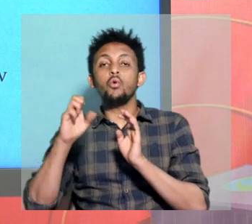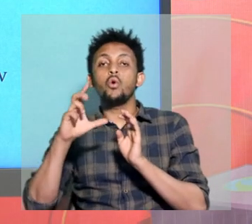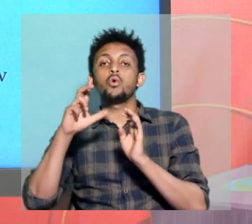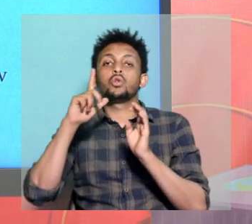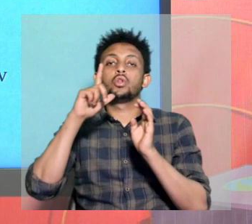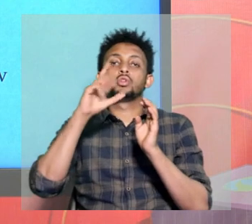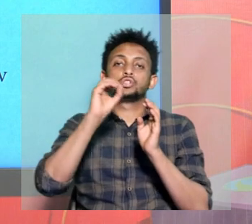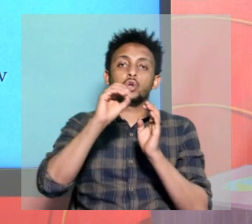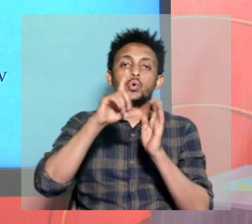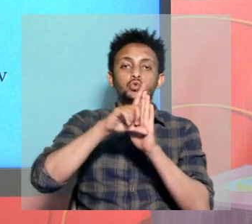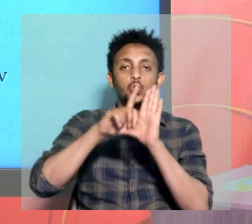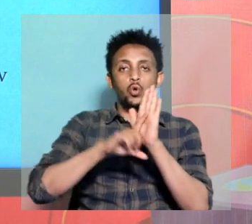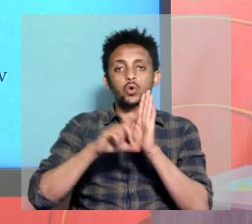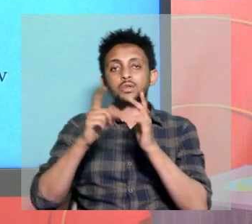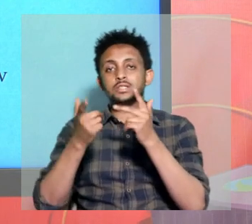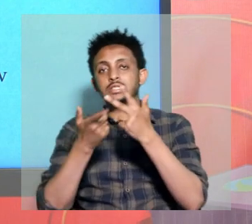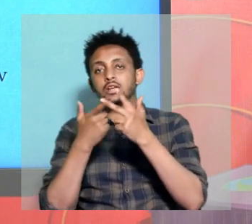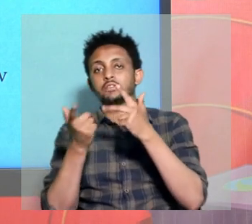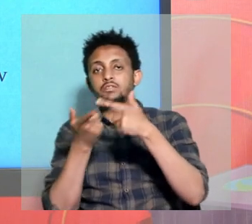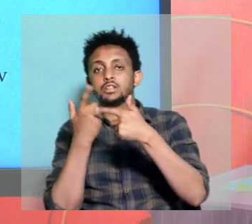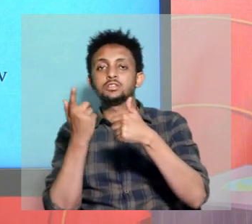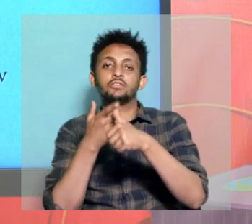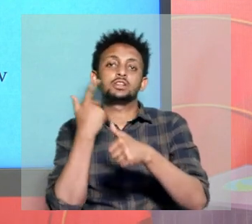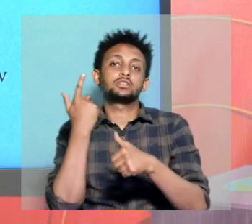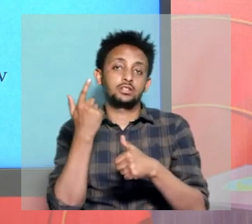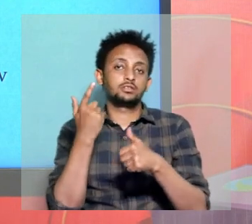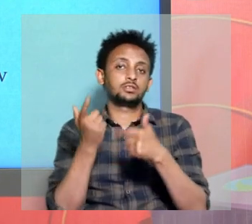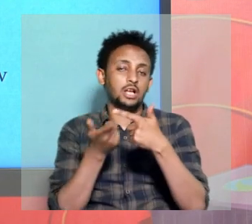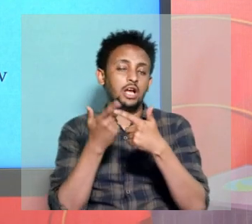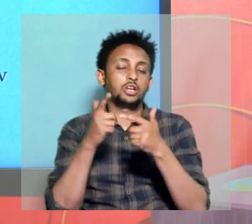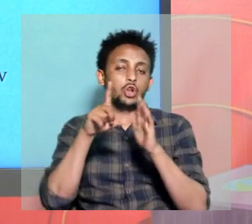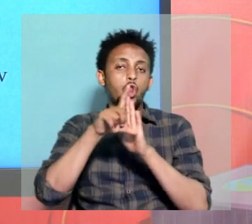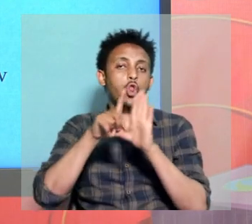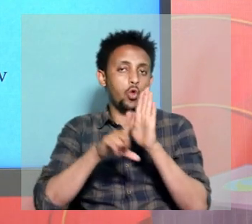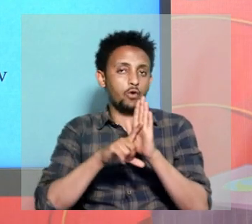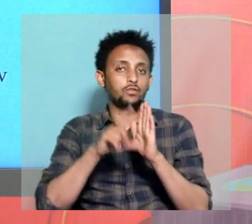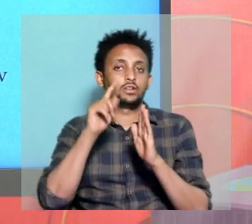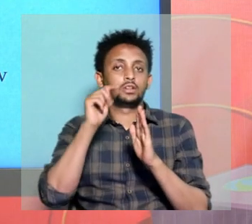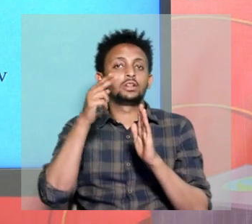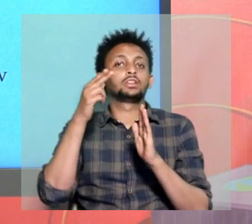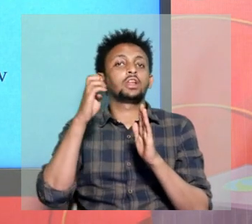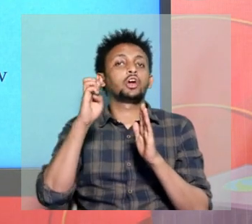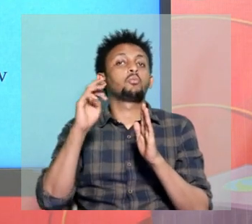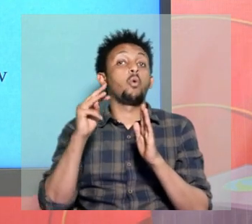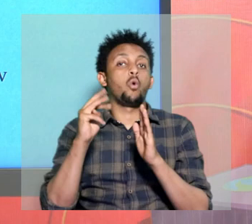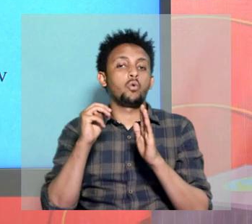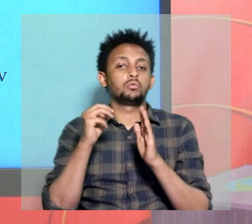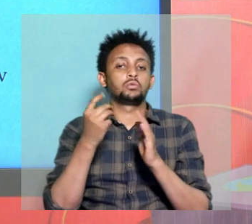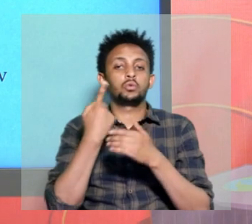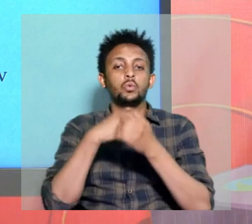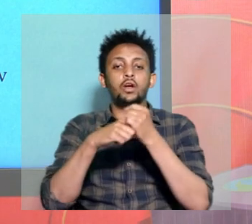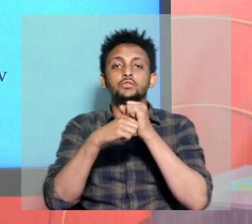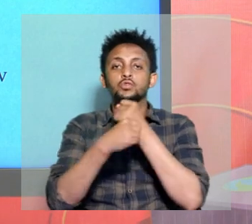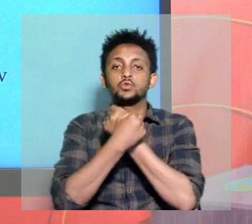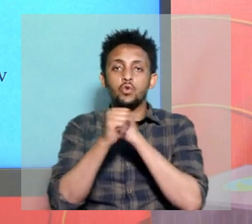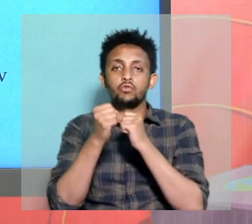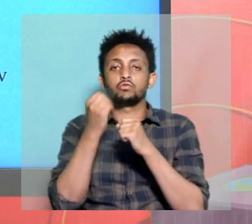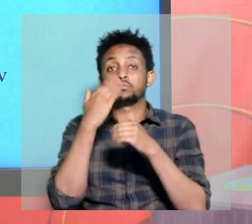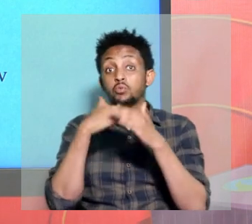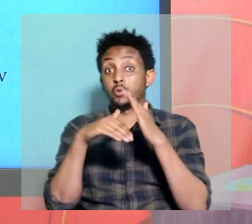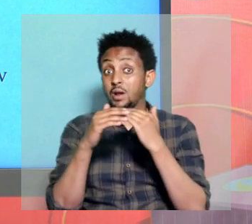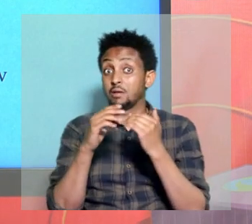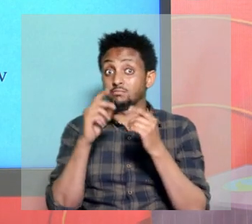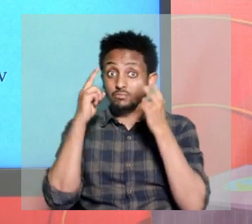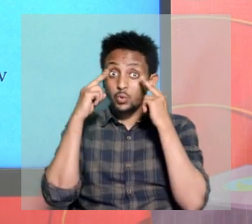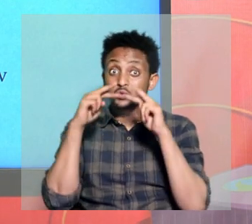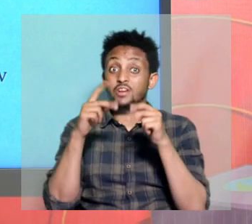law of thermodynamics, third law, first law, and second law of thermodynamics. As well, you are able to solve problems concerning